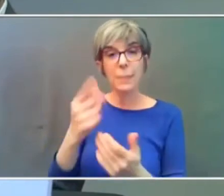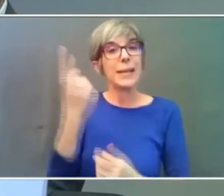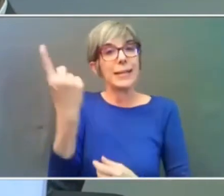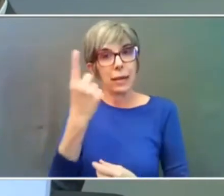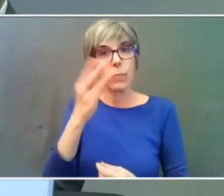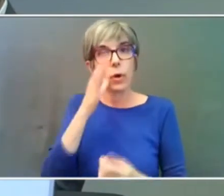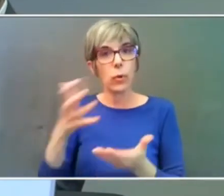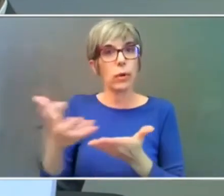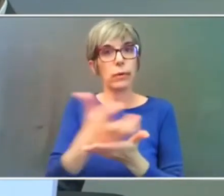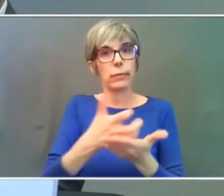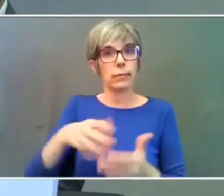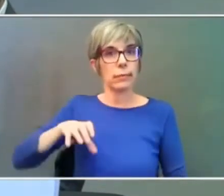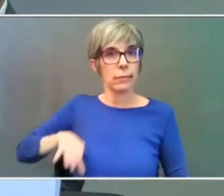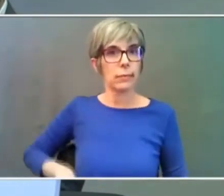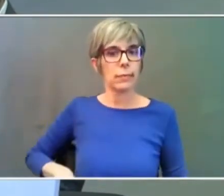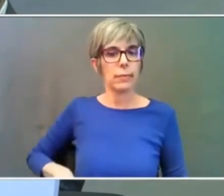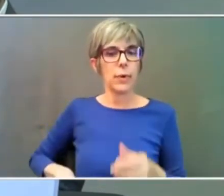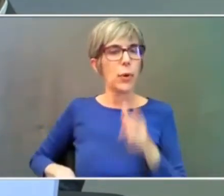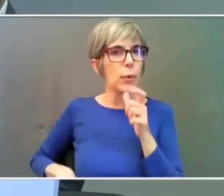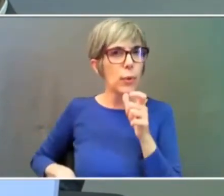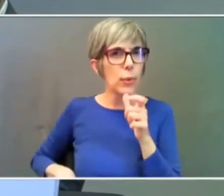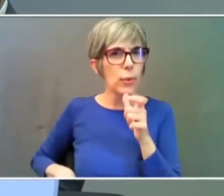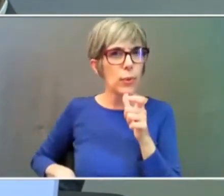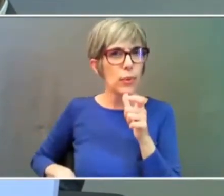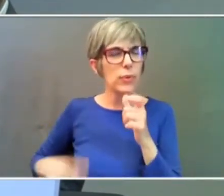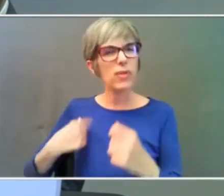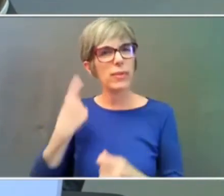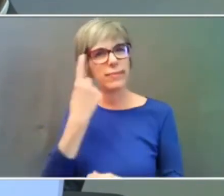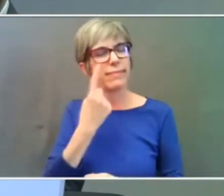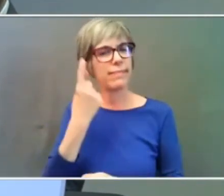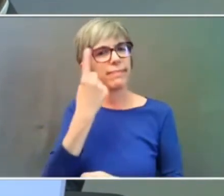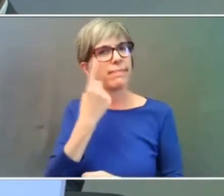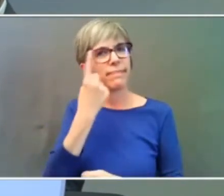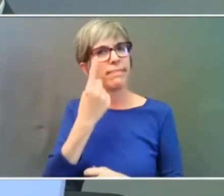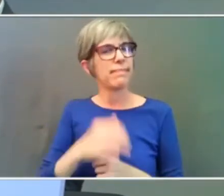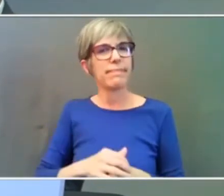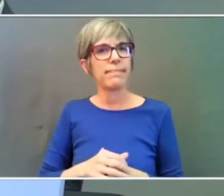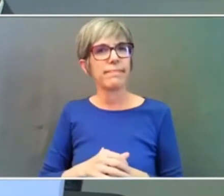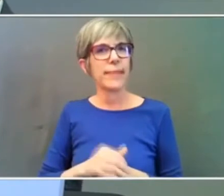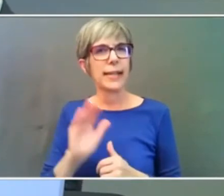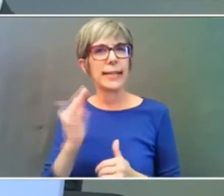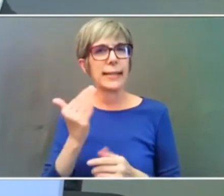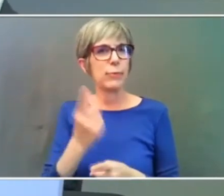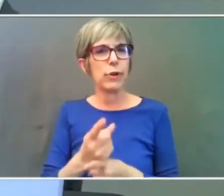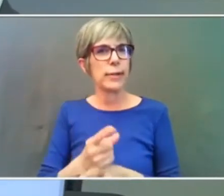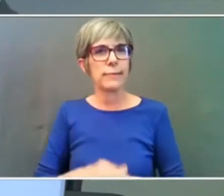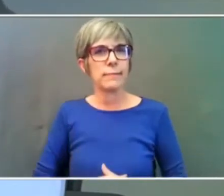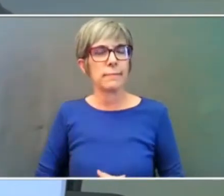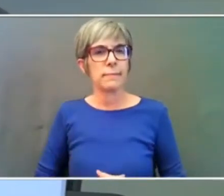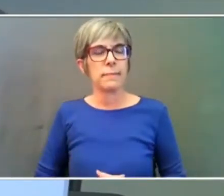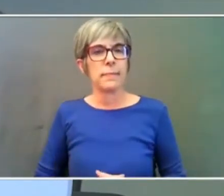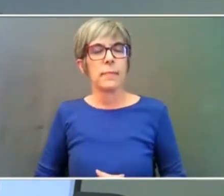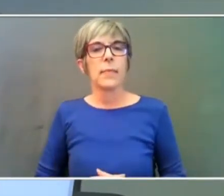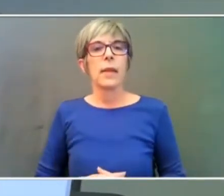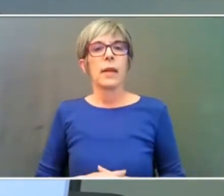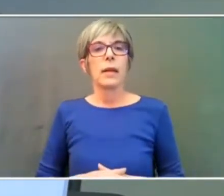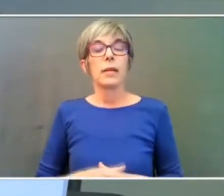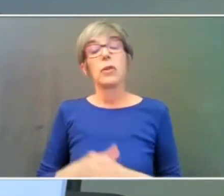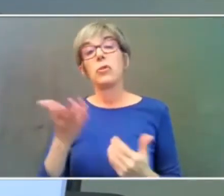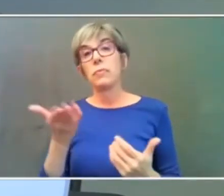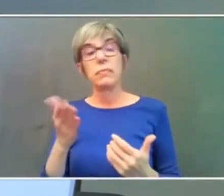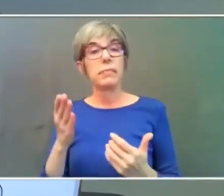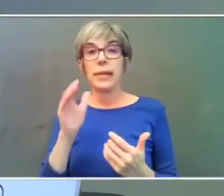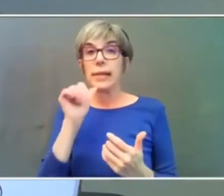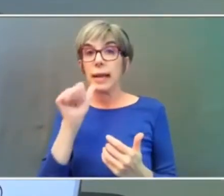quite sure who. So I have a question about that. So it's not super environmentally friendly, but we're